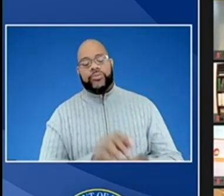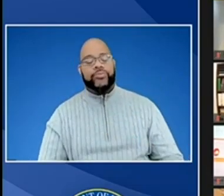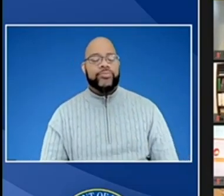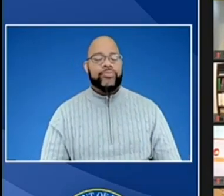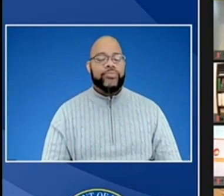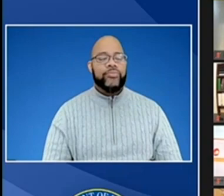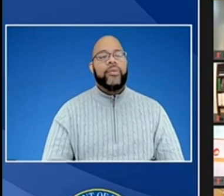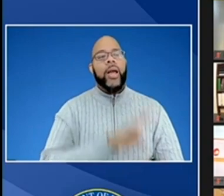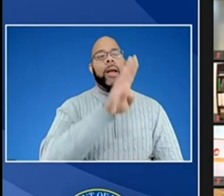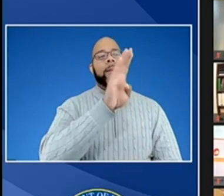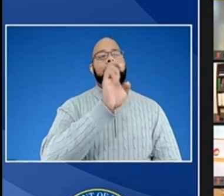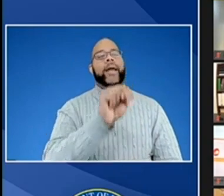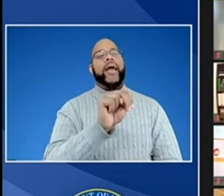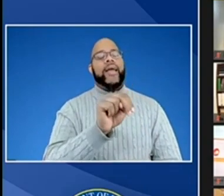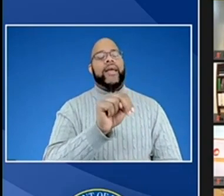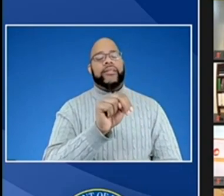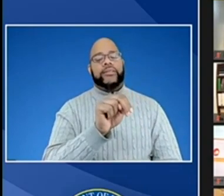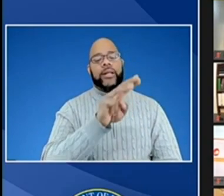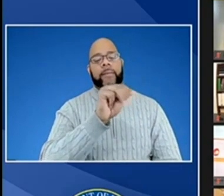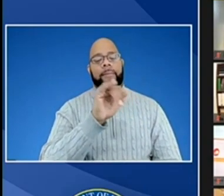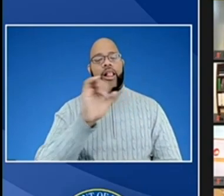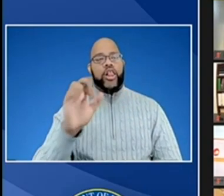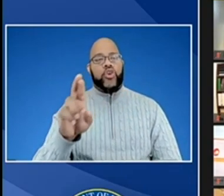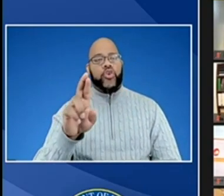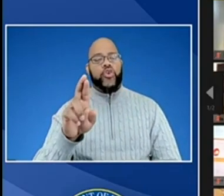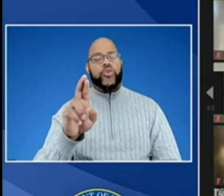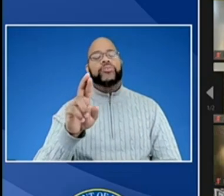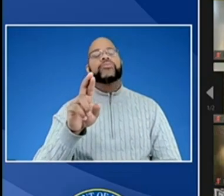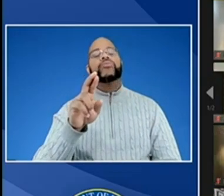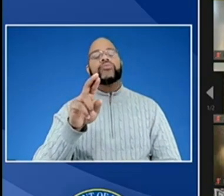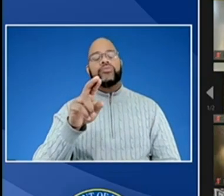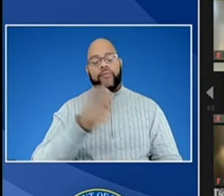And Ben Miller. Miller of